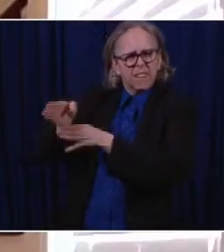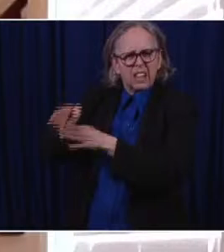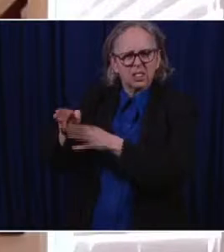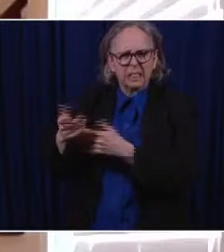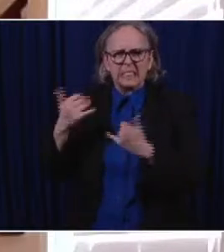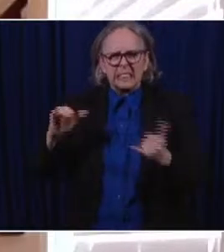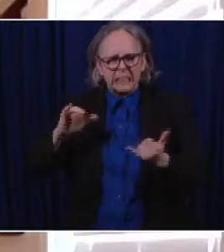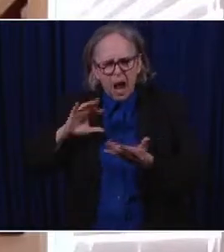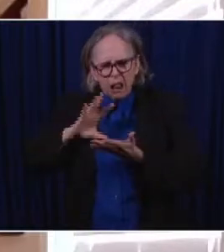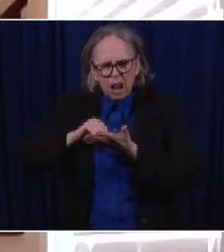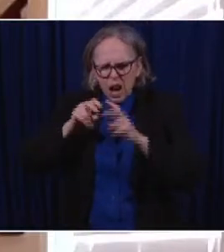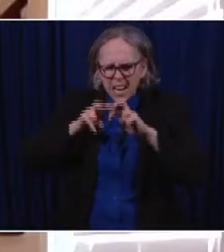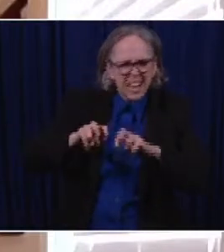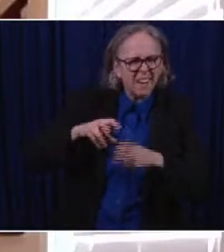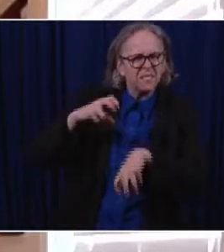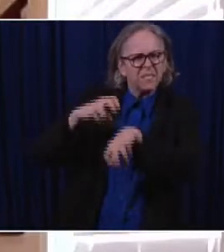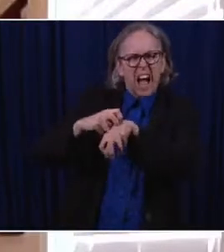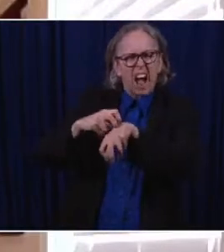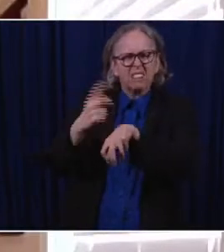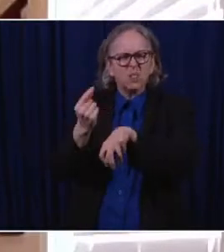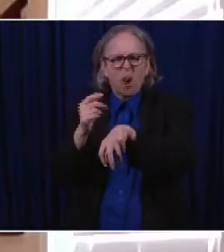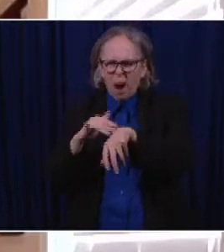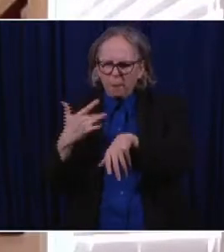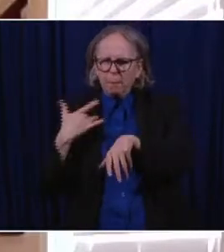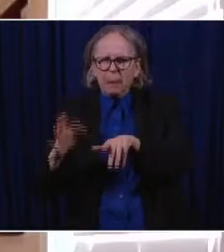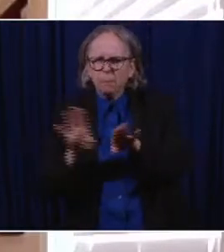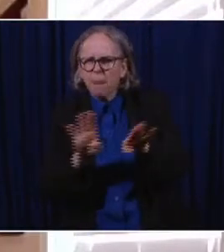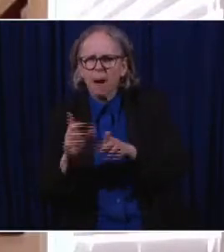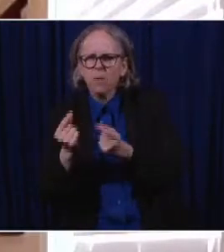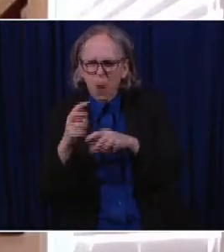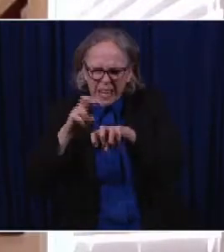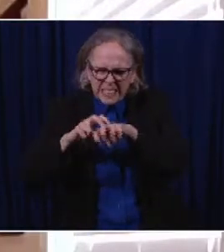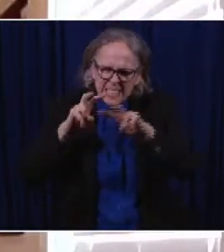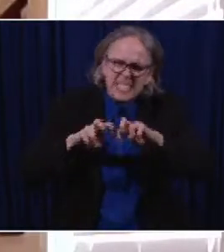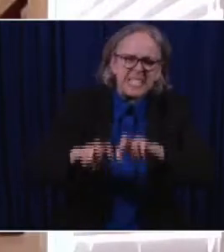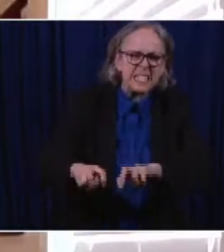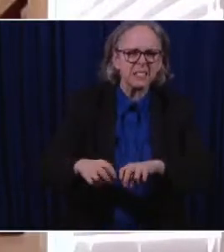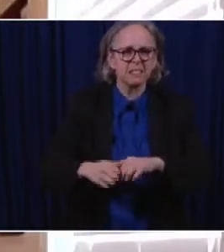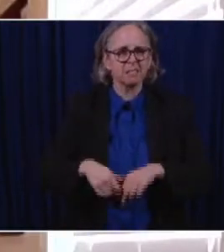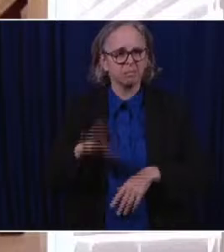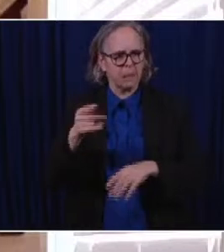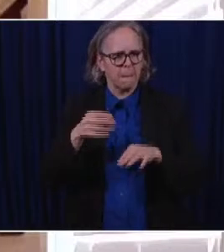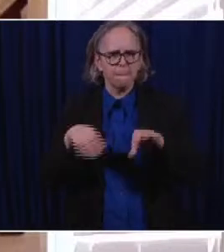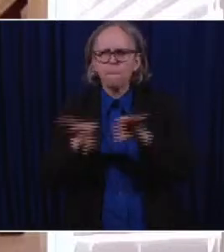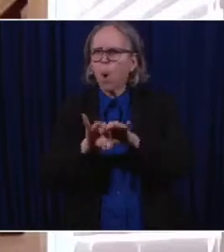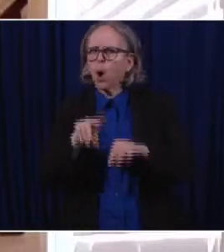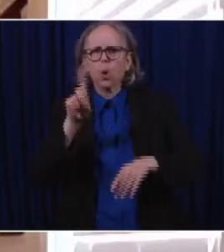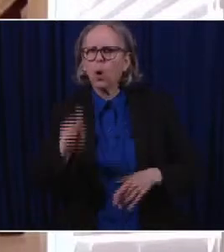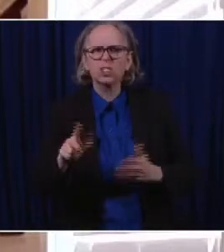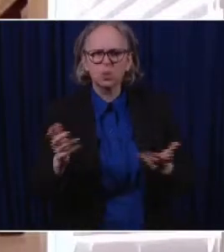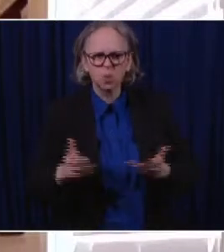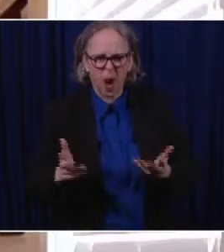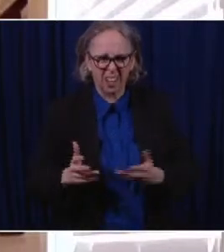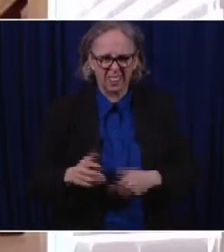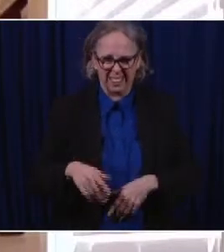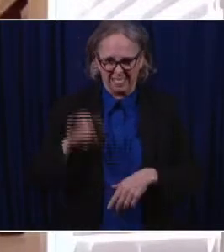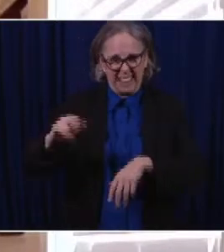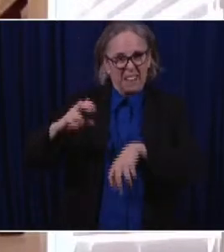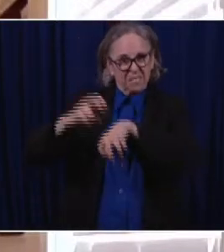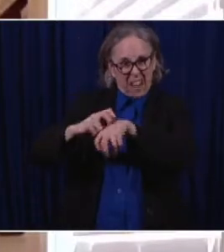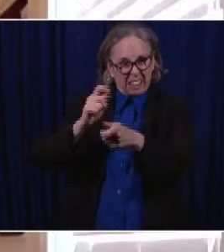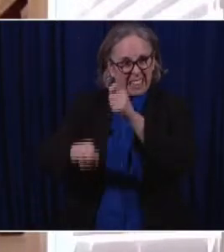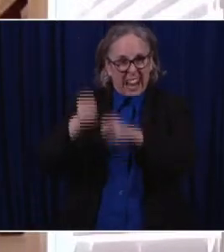The real question is, are our vaccines still good against the variants? And the short answer is